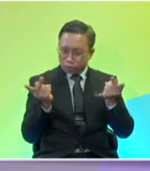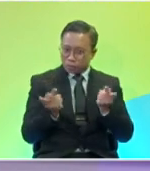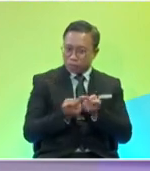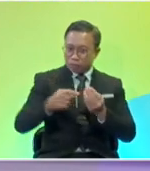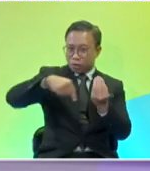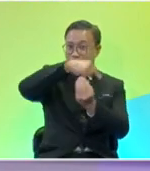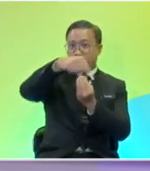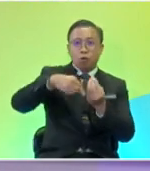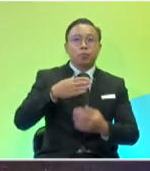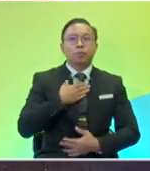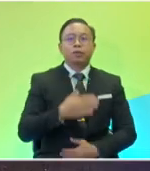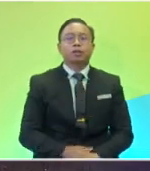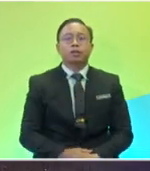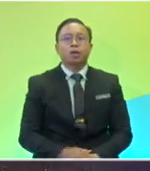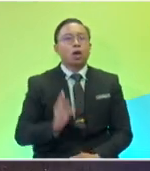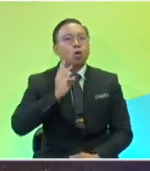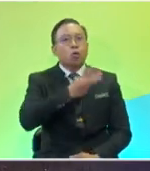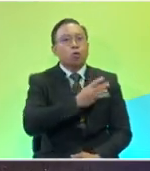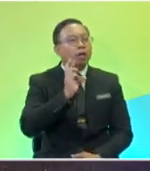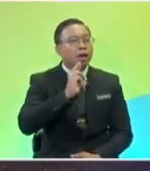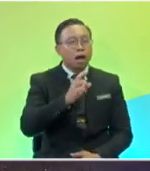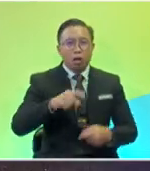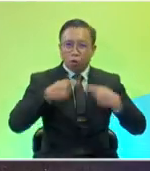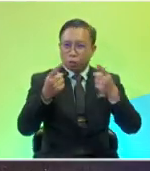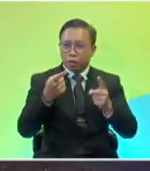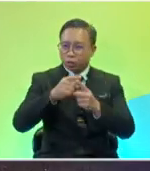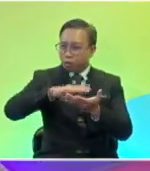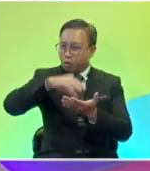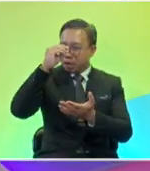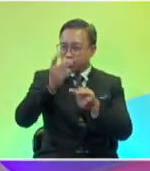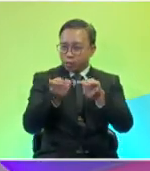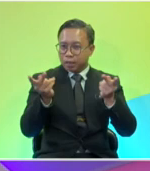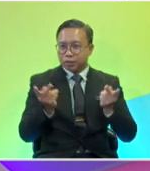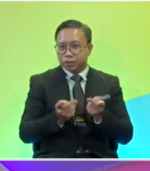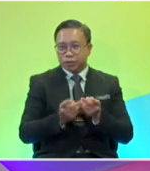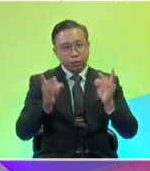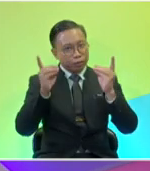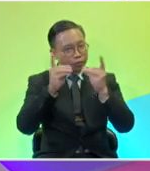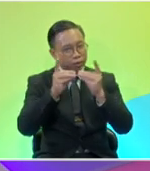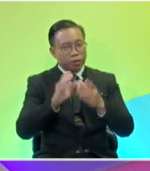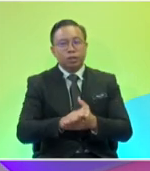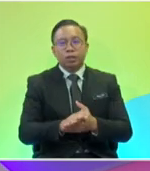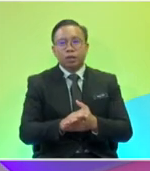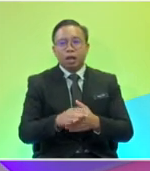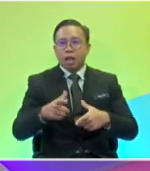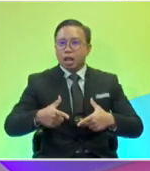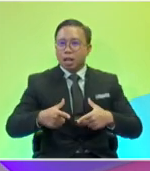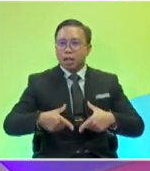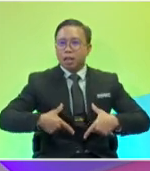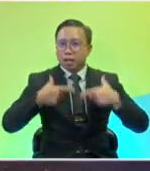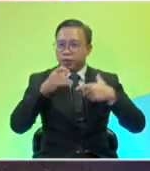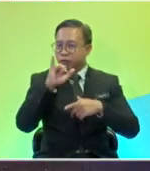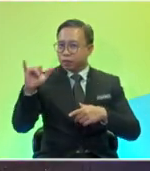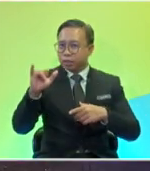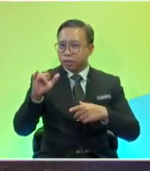right? Yes, yes. Yeah. So, we are going to learn about places that can be found near our living area. Right, on